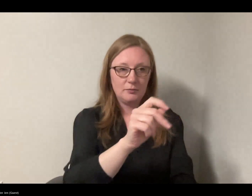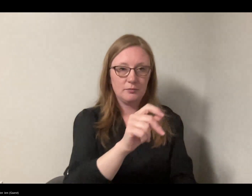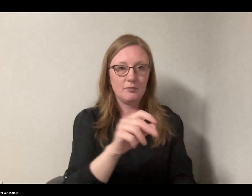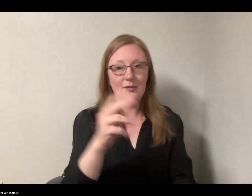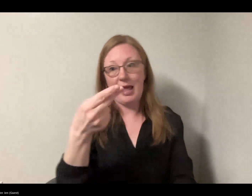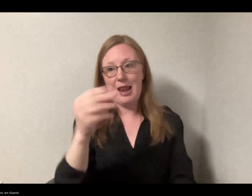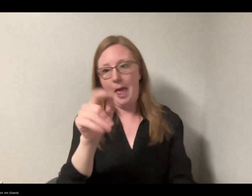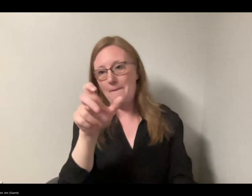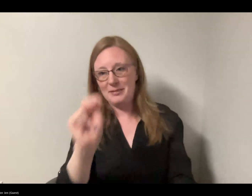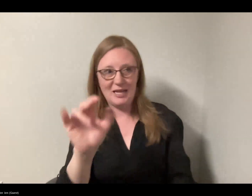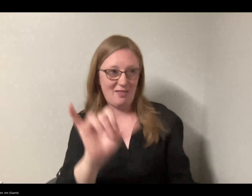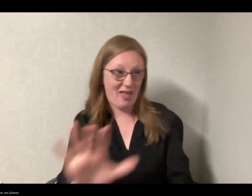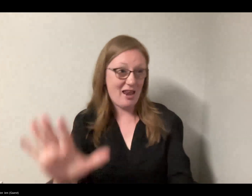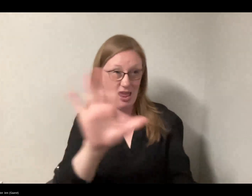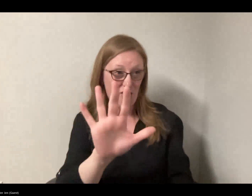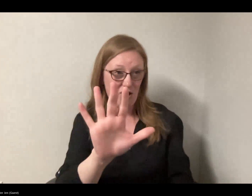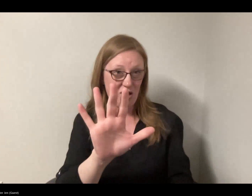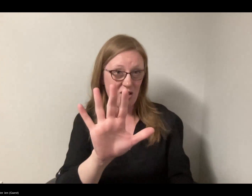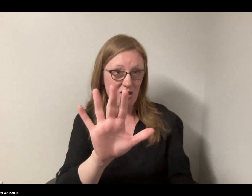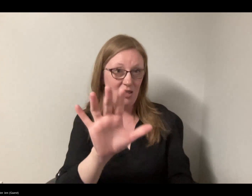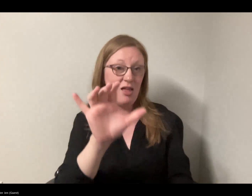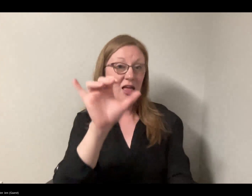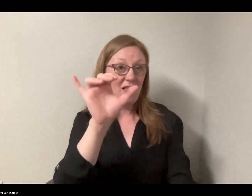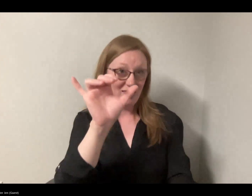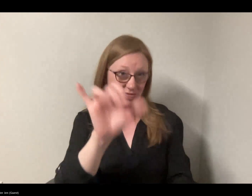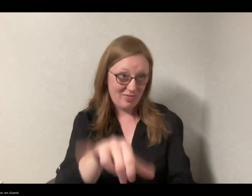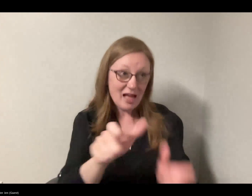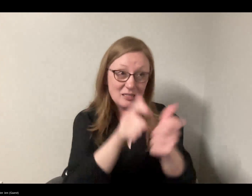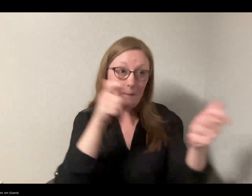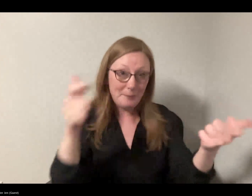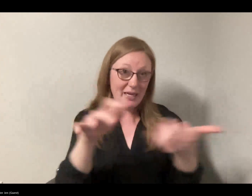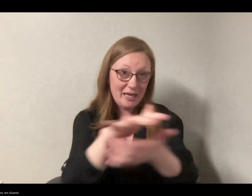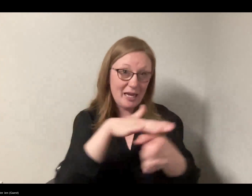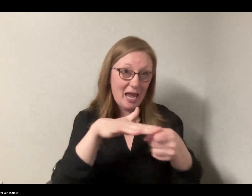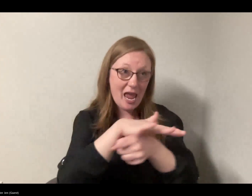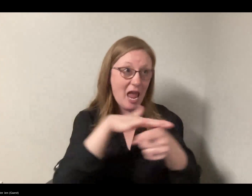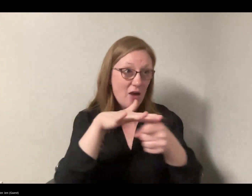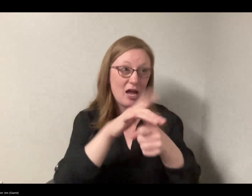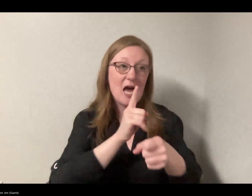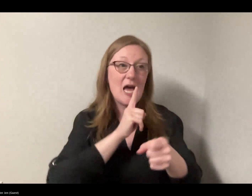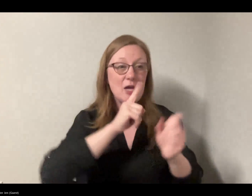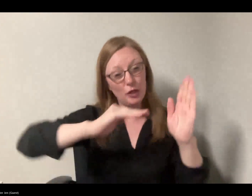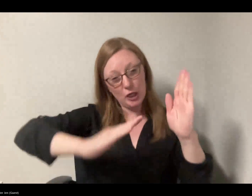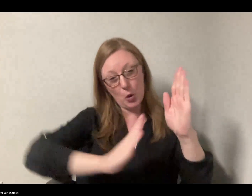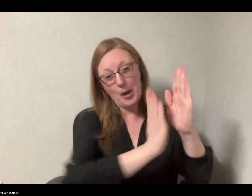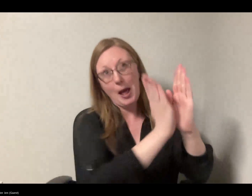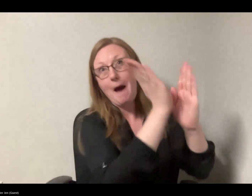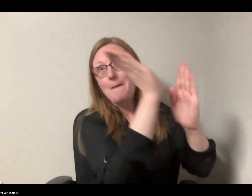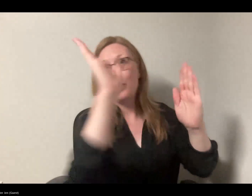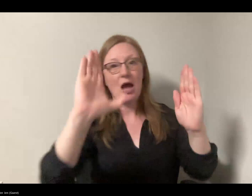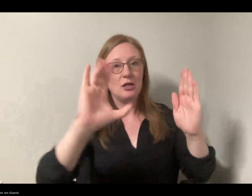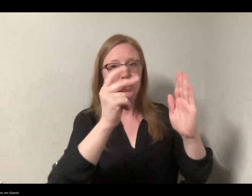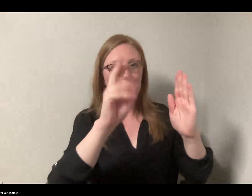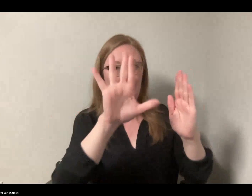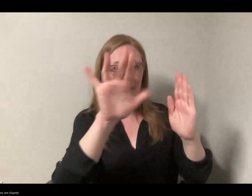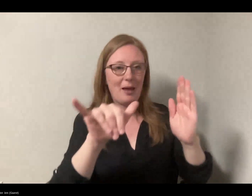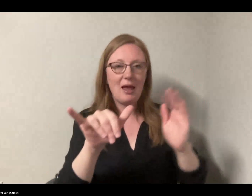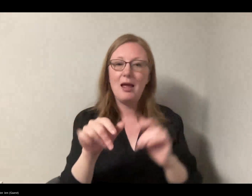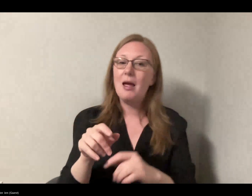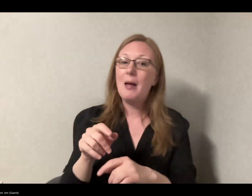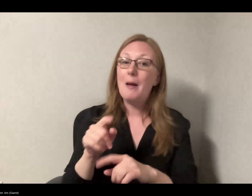Hampton, all that area like that. And it's that's going right up the Chesapeake Bay like that. That's a bad disaster. Don't even speak